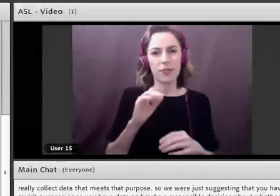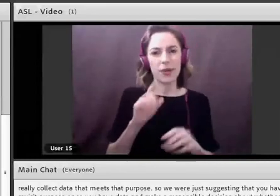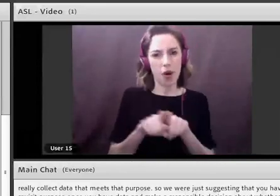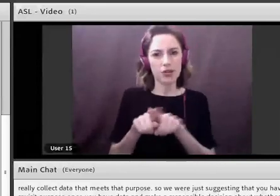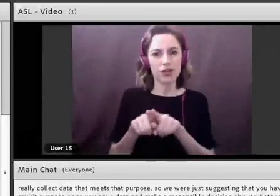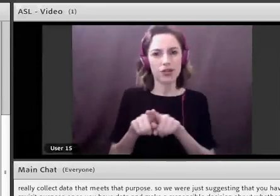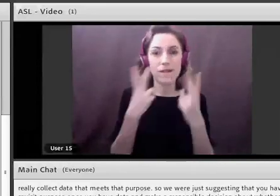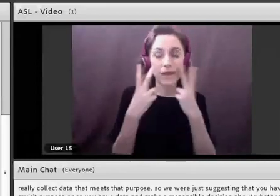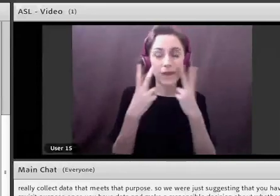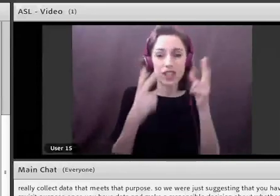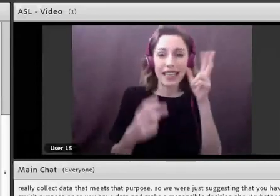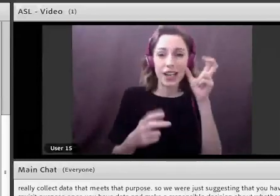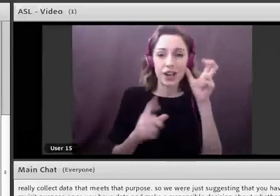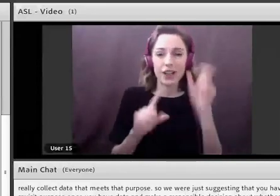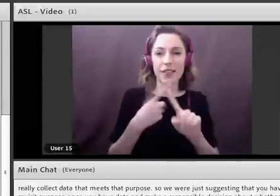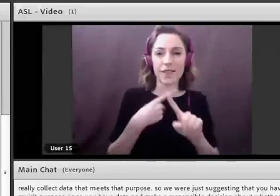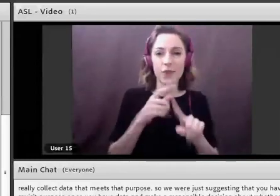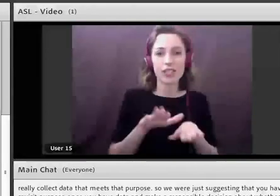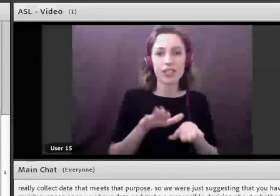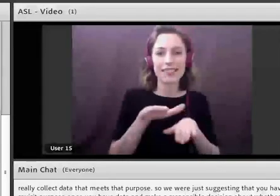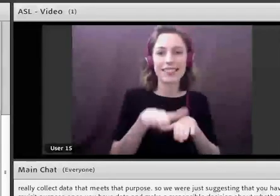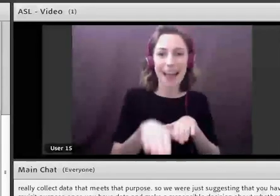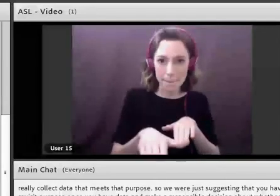And sometimes Thank there's you a so much, misunderstanding. Anne.